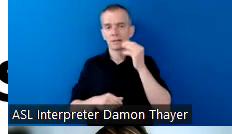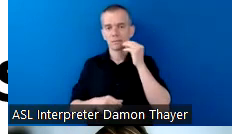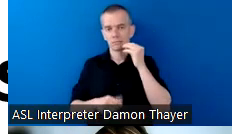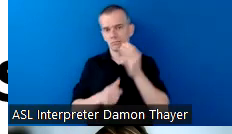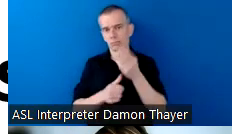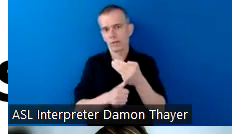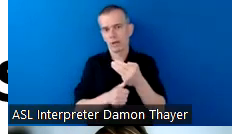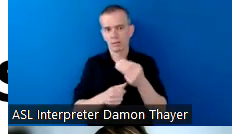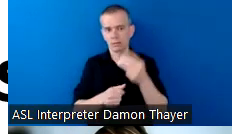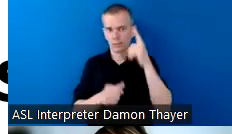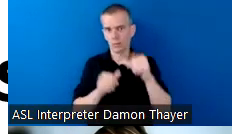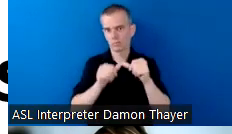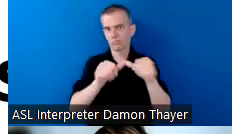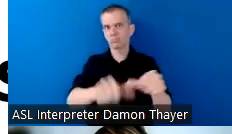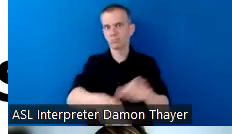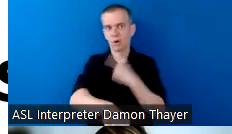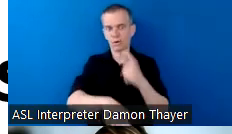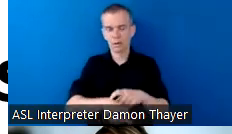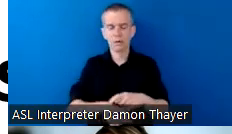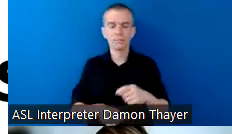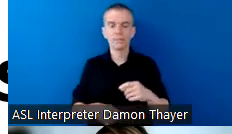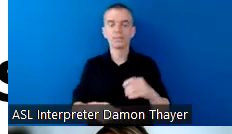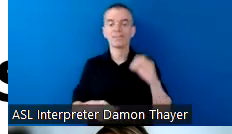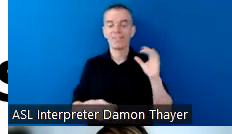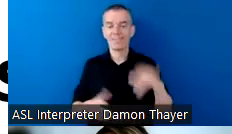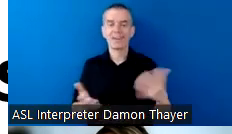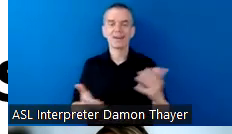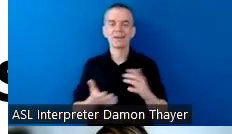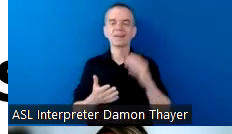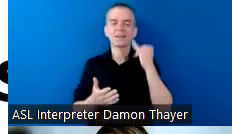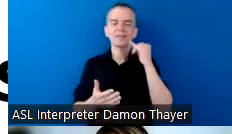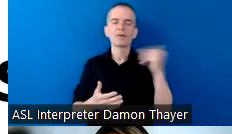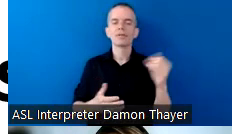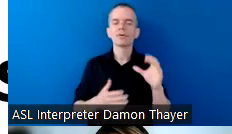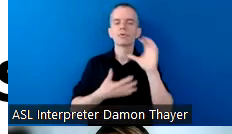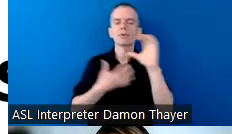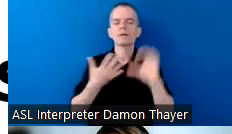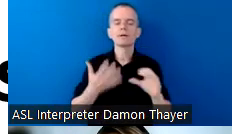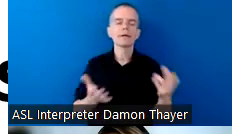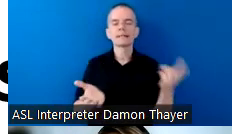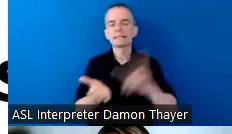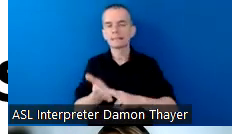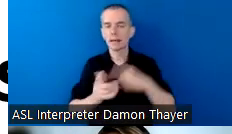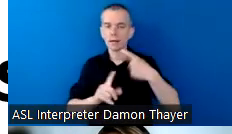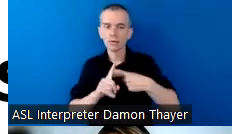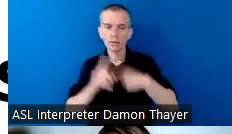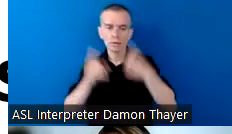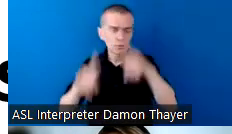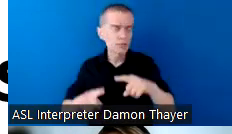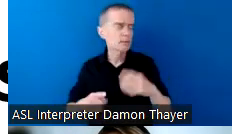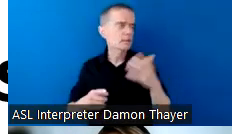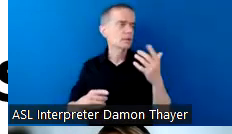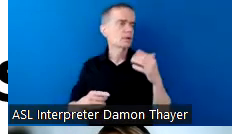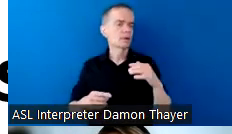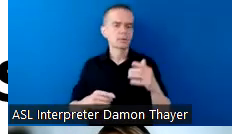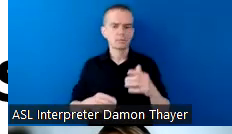of time. And you know, at that point, again, if those other criteria fit, like they've signed a rental agreement, they are there for an